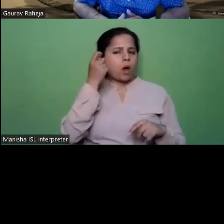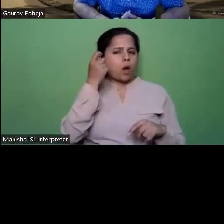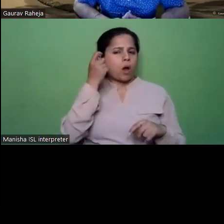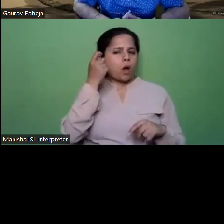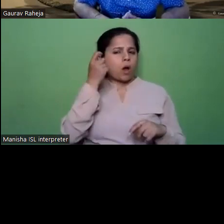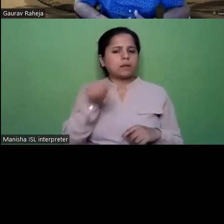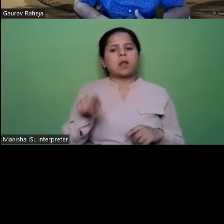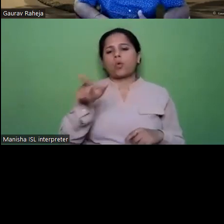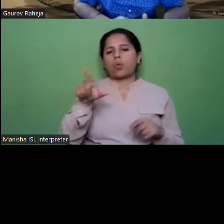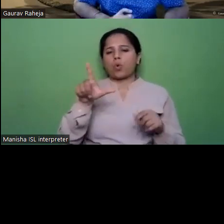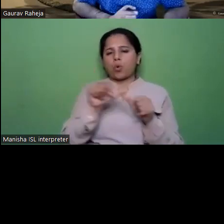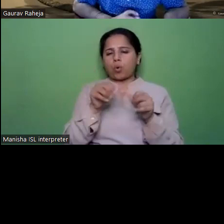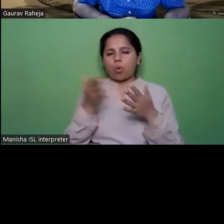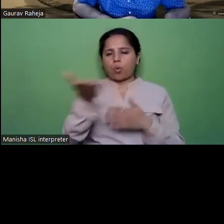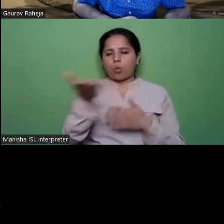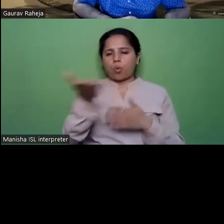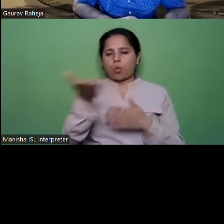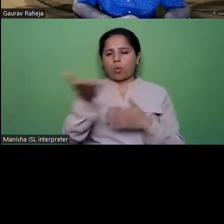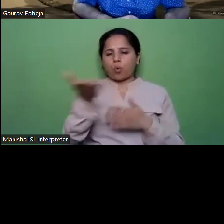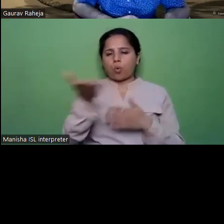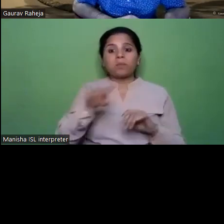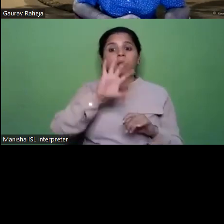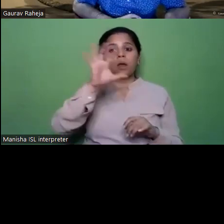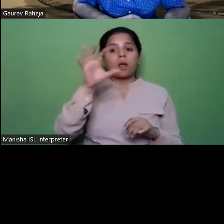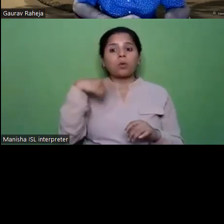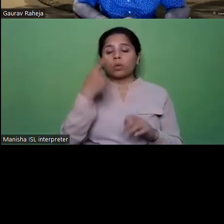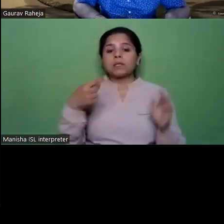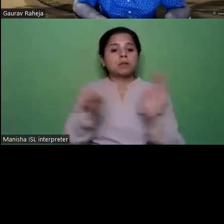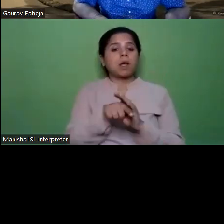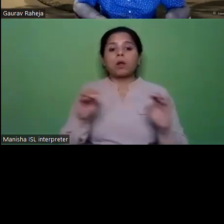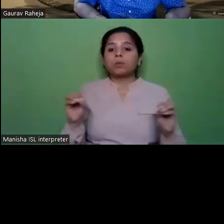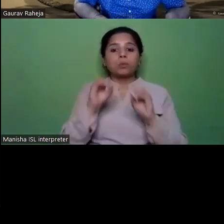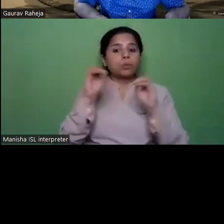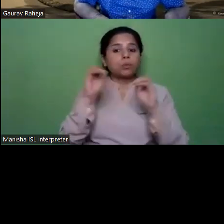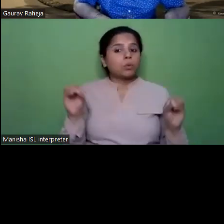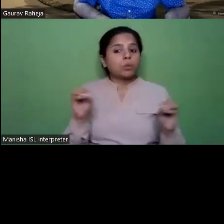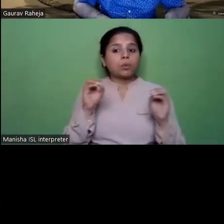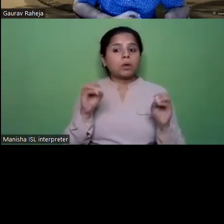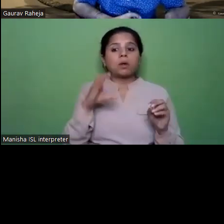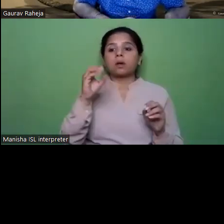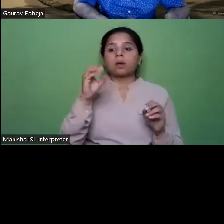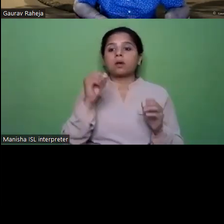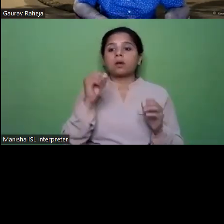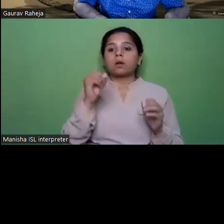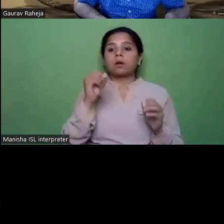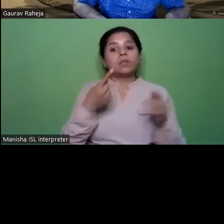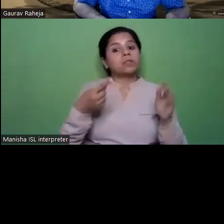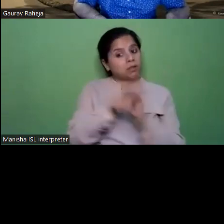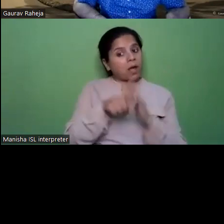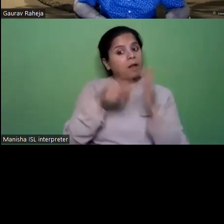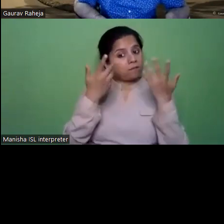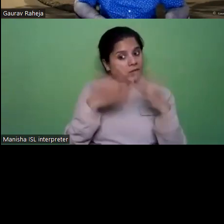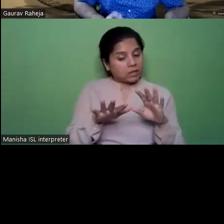legal person. So there are countries which did not sign the UN convention. There are countries which signed the